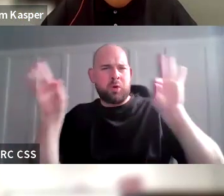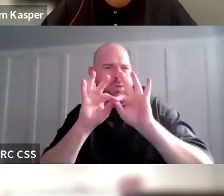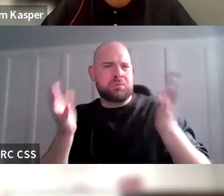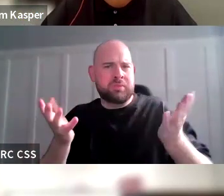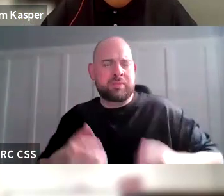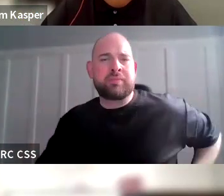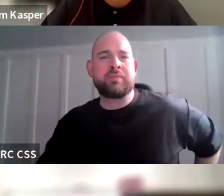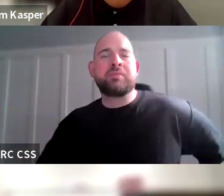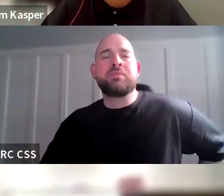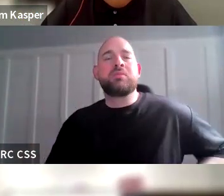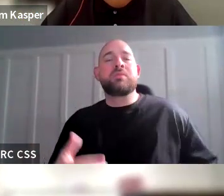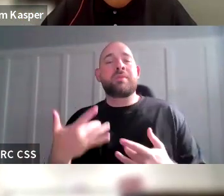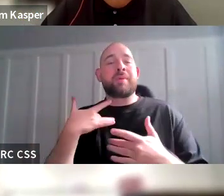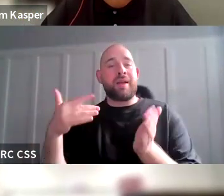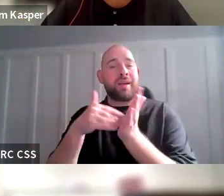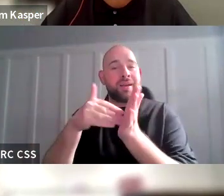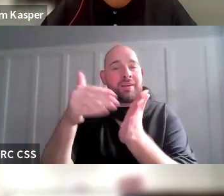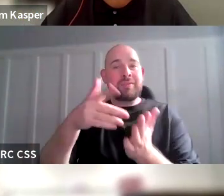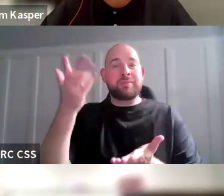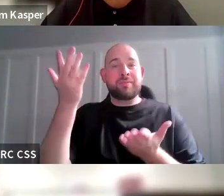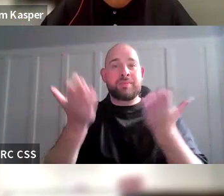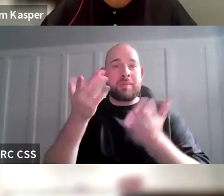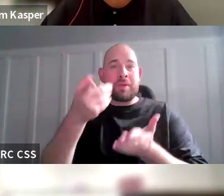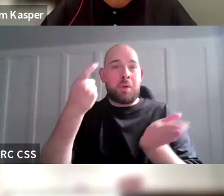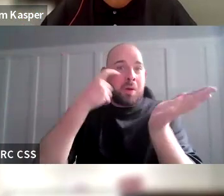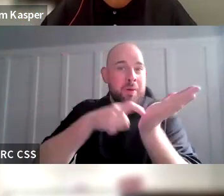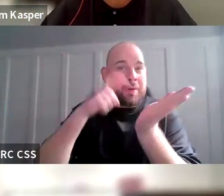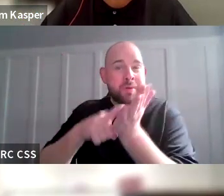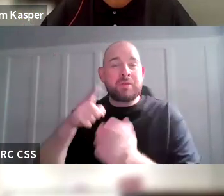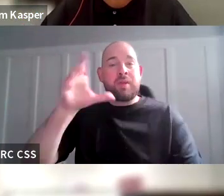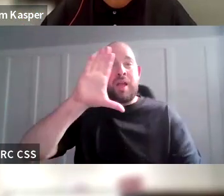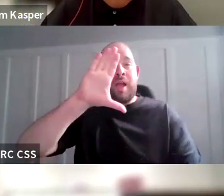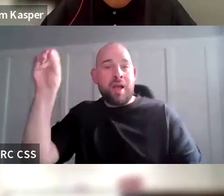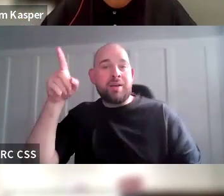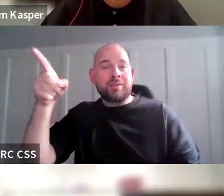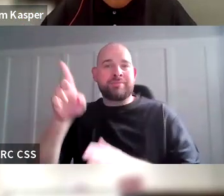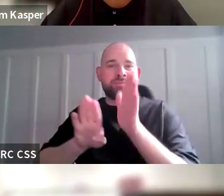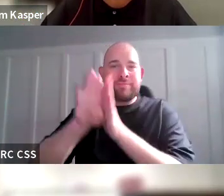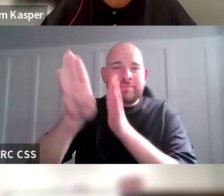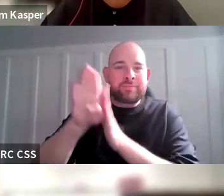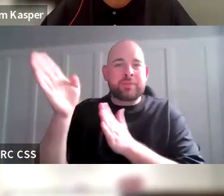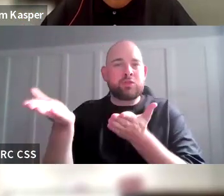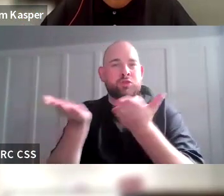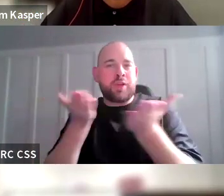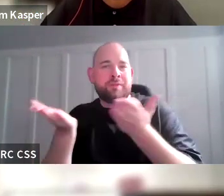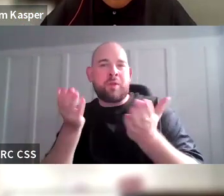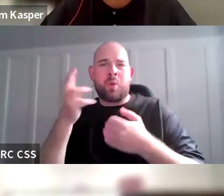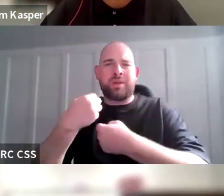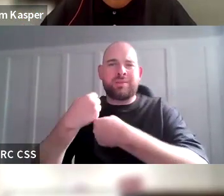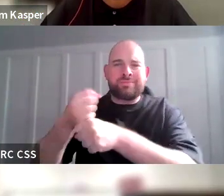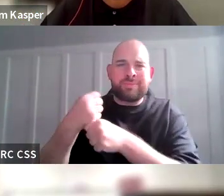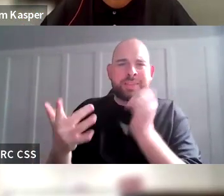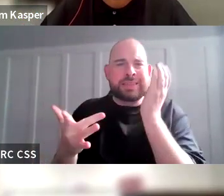And this question is important because oftentimes, maybe this is something that you've noticed as well,